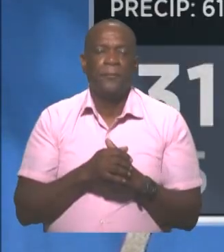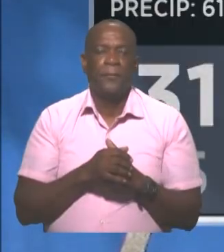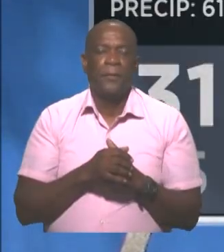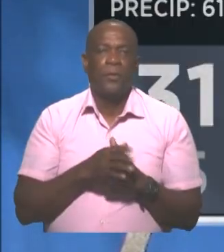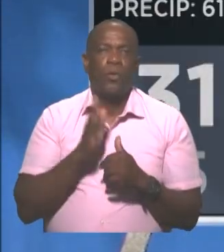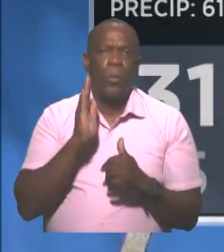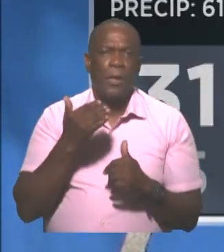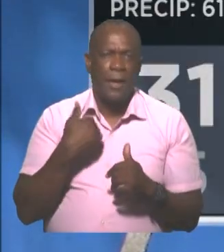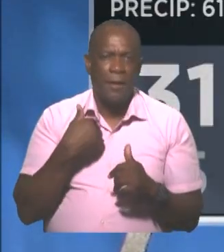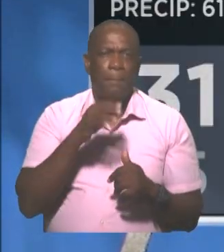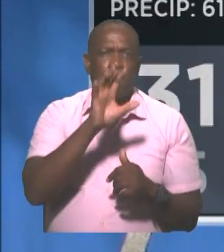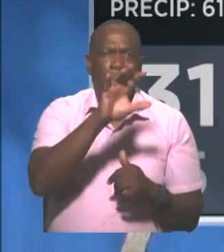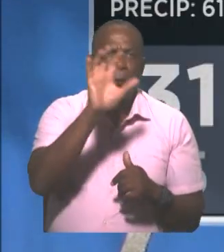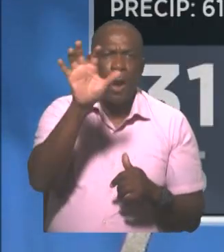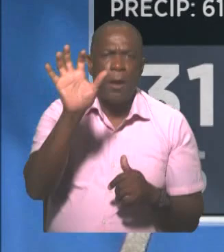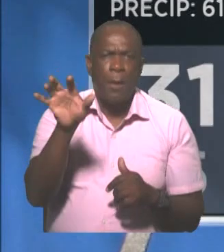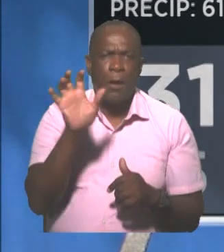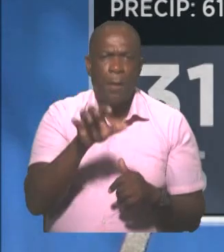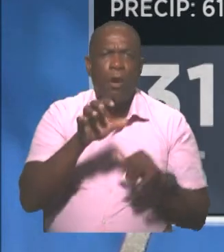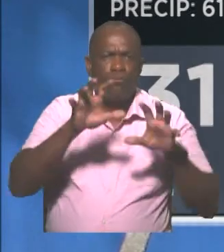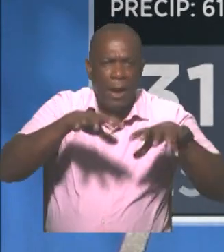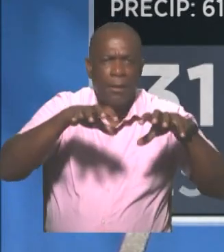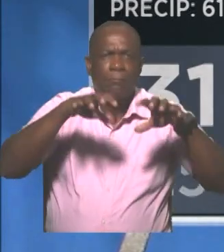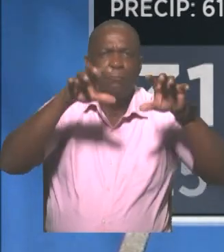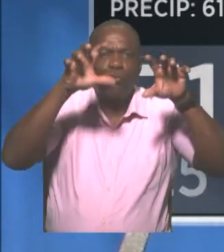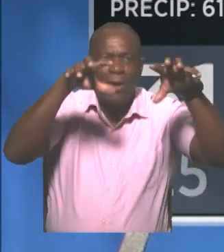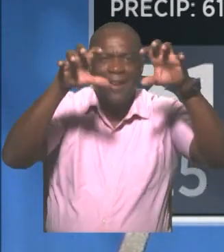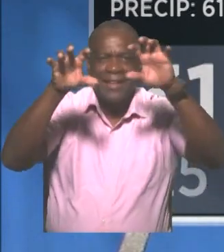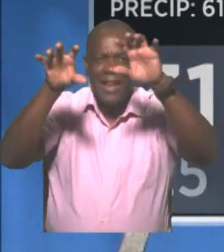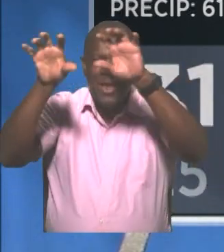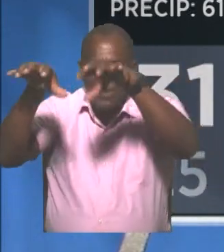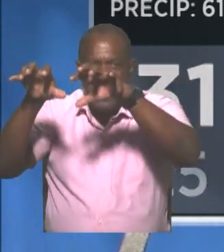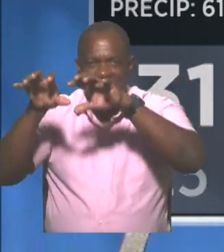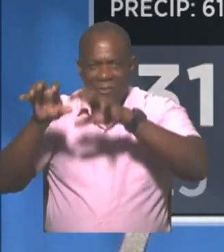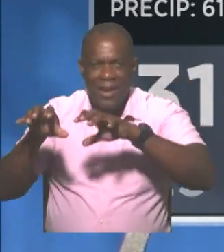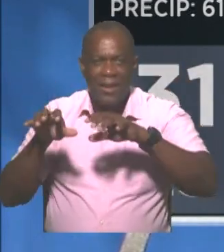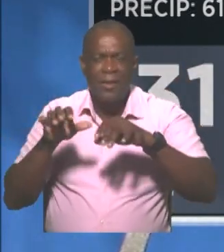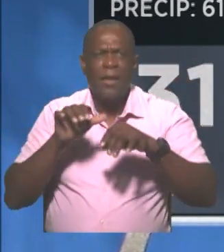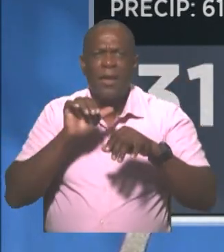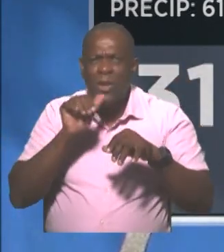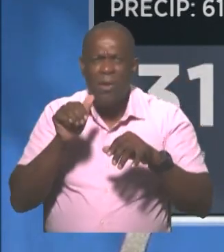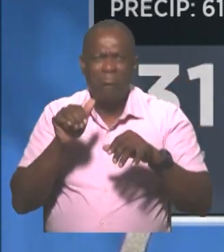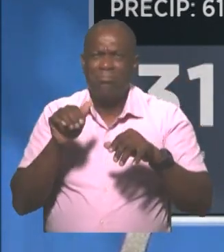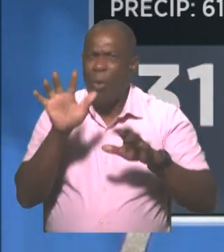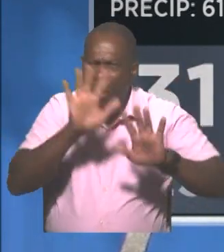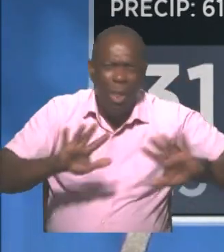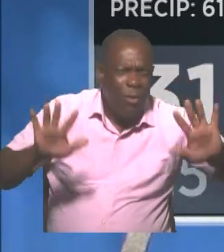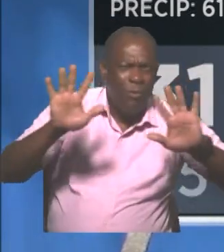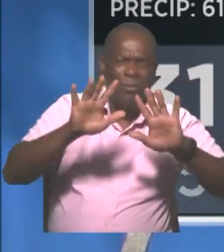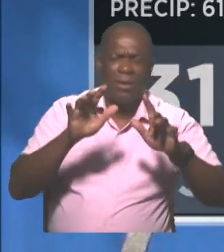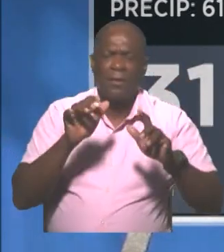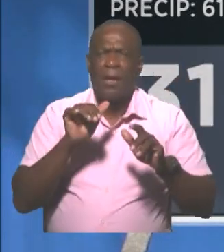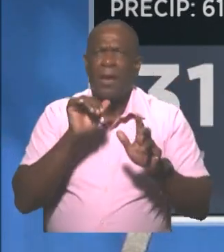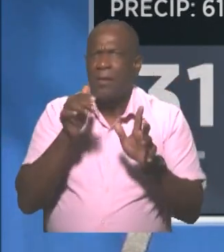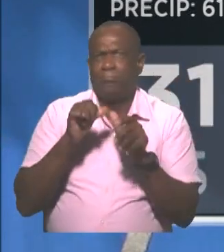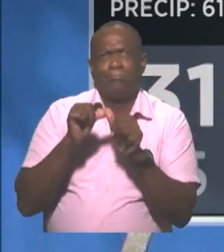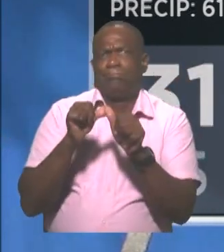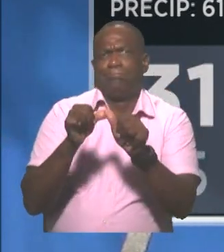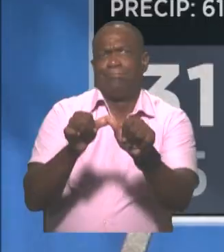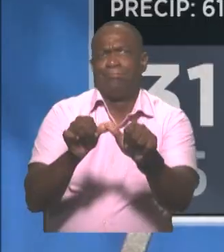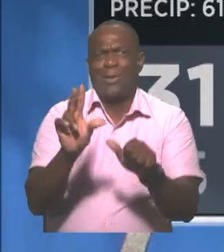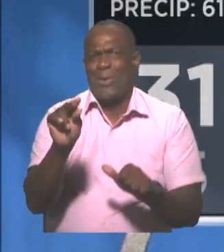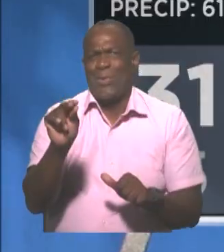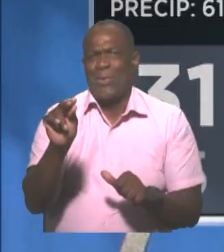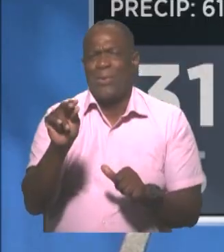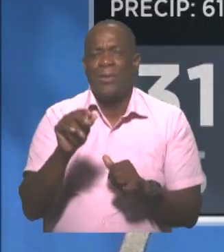moisture. So we will see isolated showers and isolated thunderstorms here and there, but not consistent rainfall. We'll start to see some of that moisture